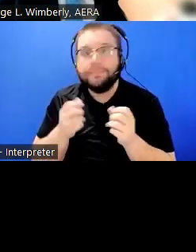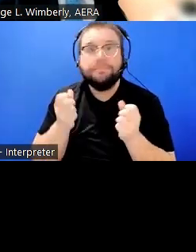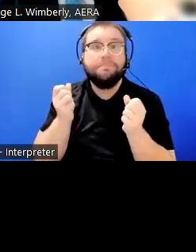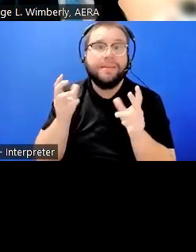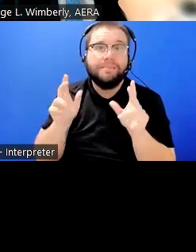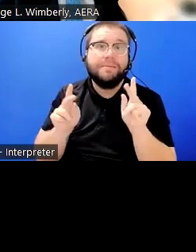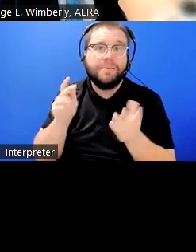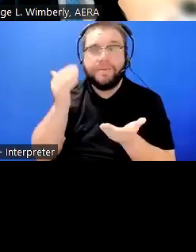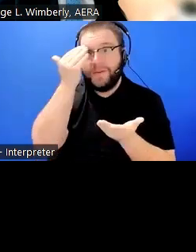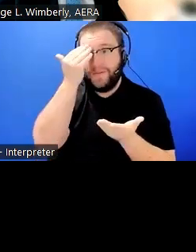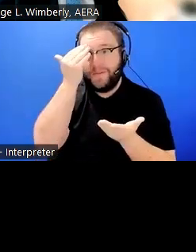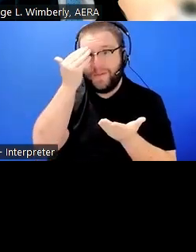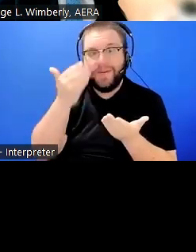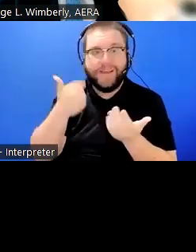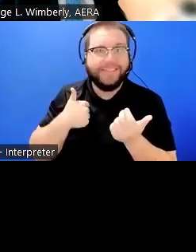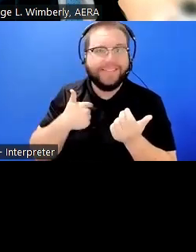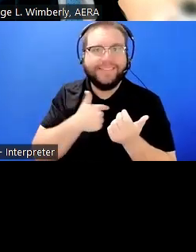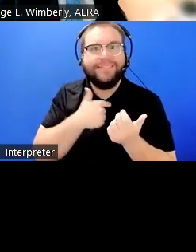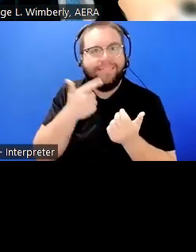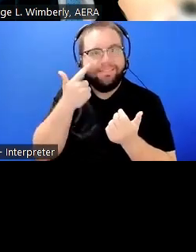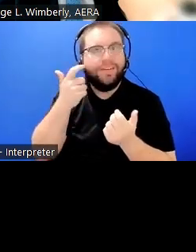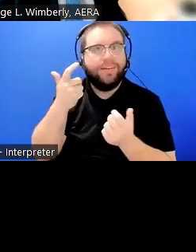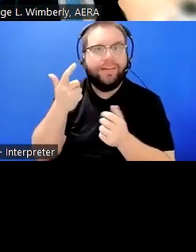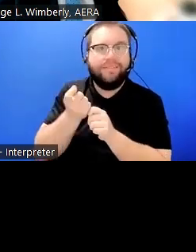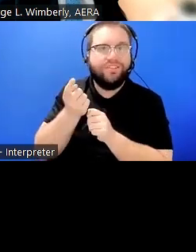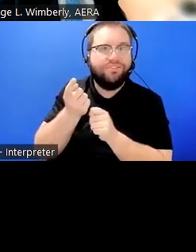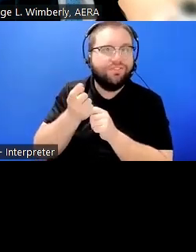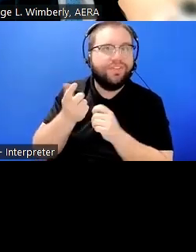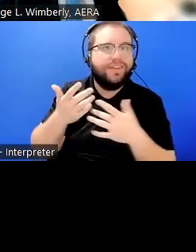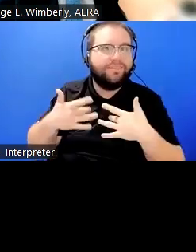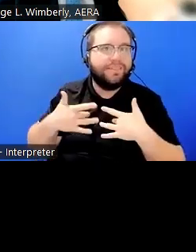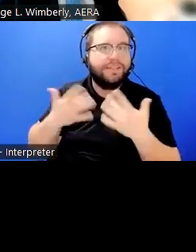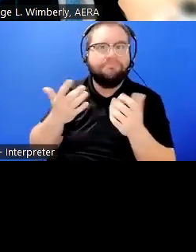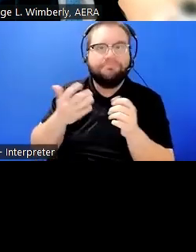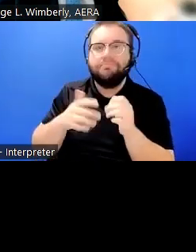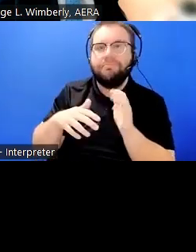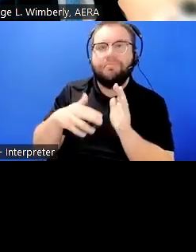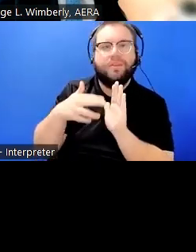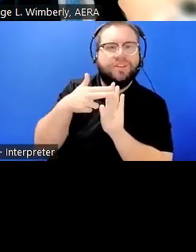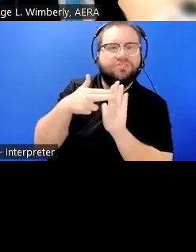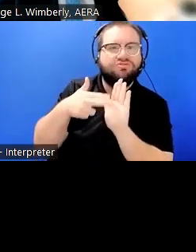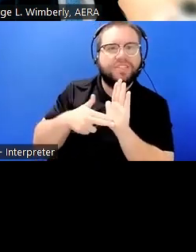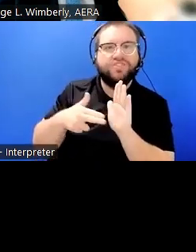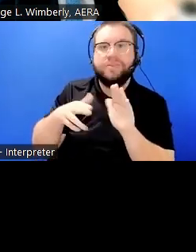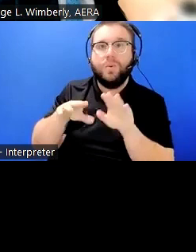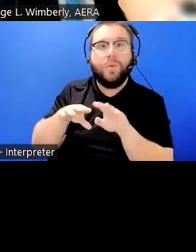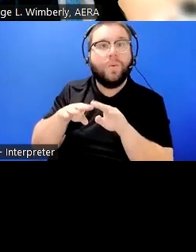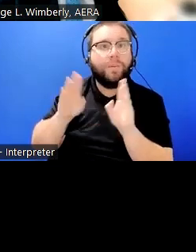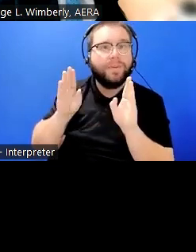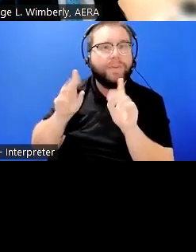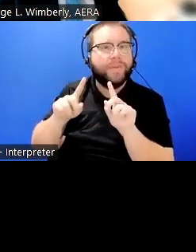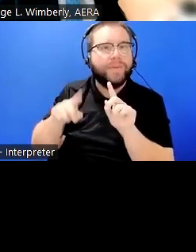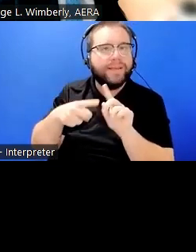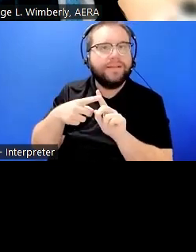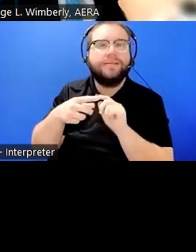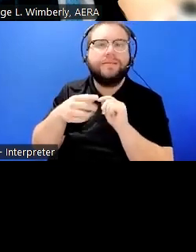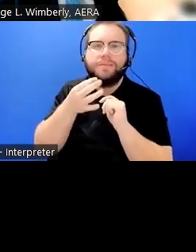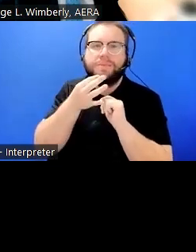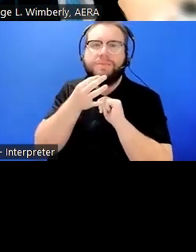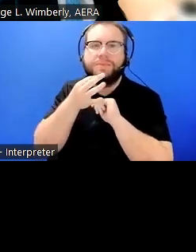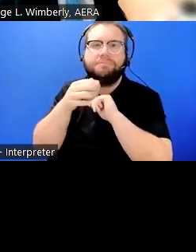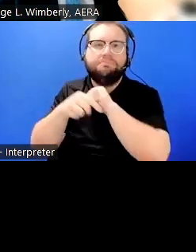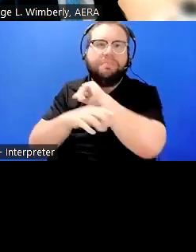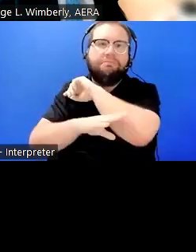So that is next spring. Registration for the annual meeting will open later this fall.